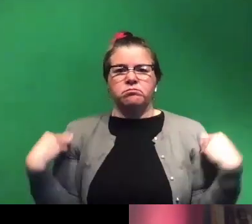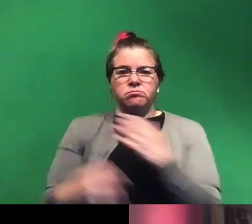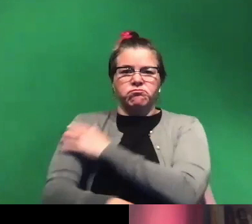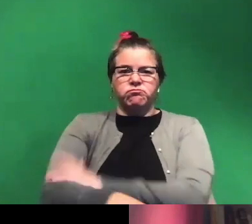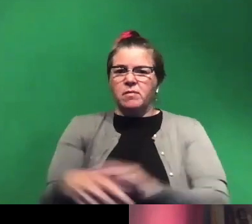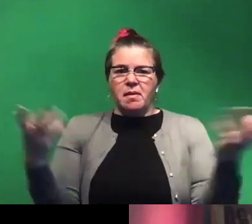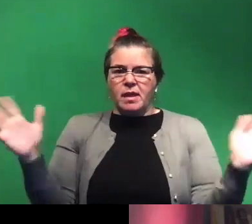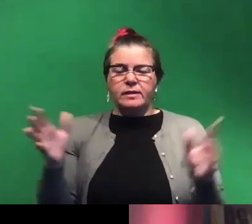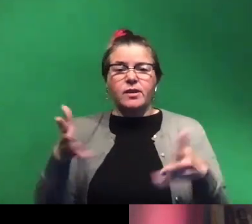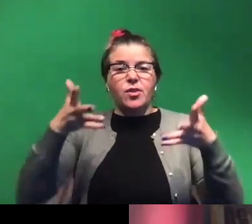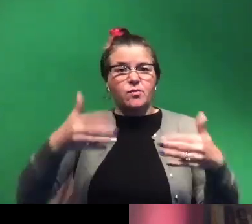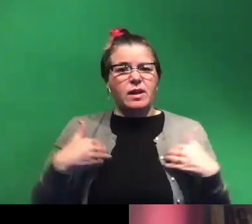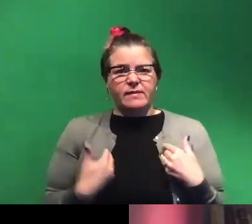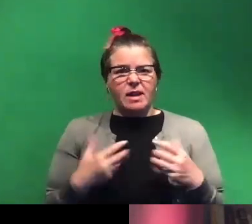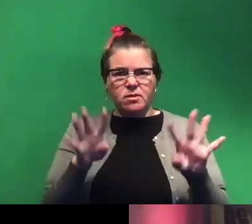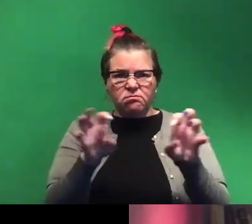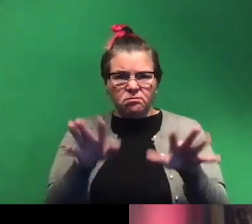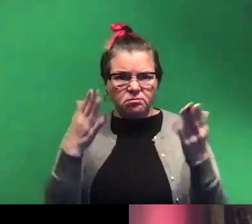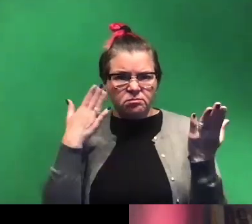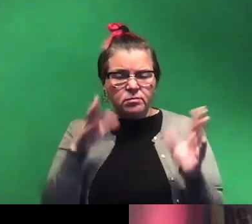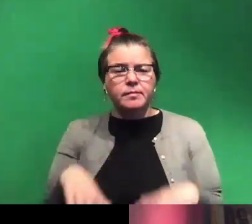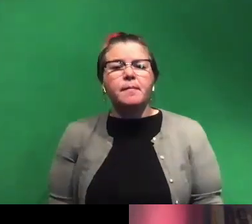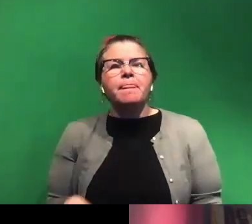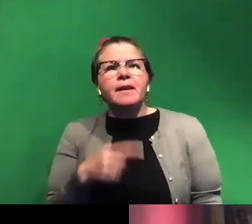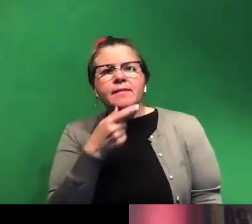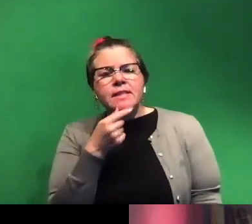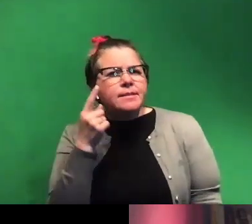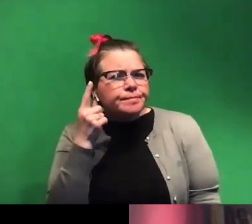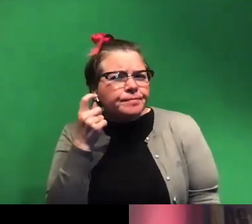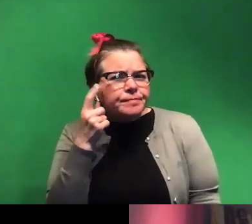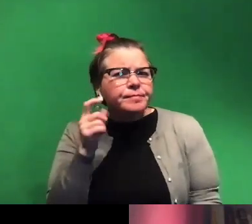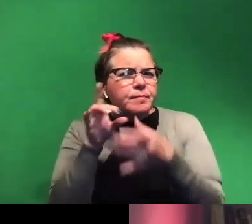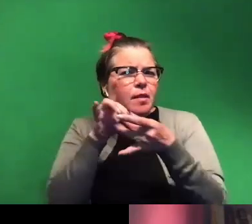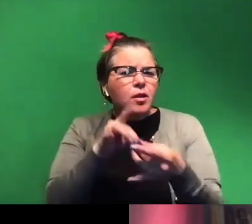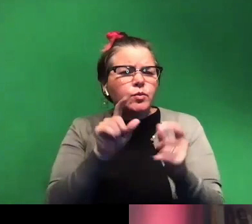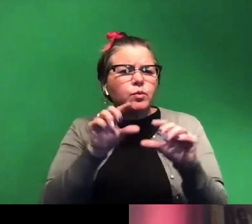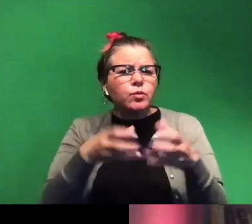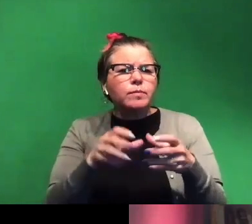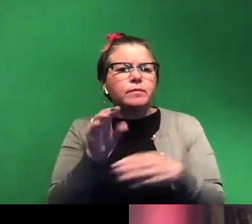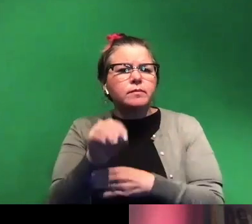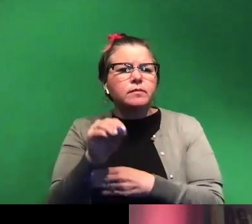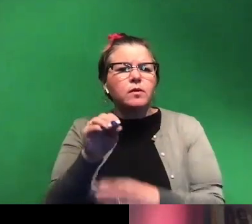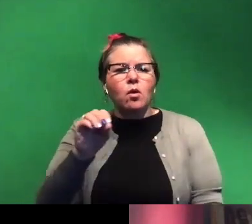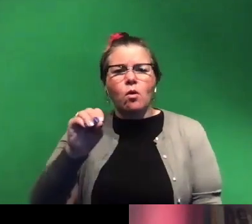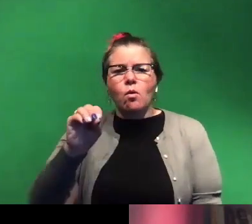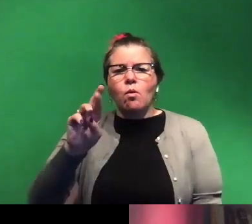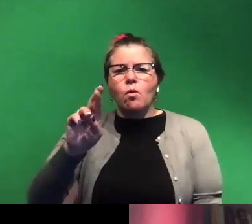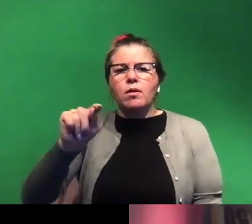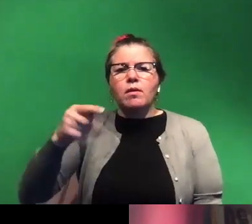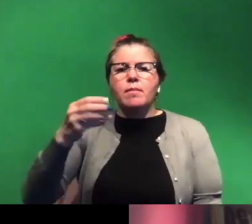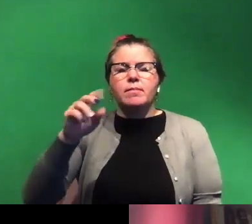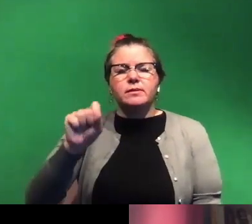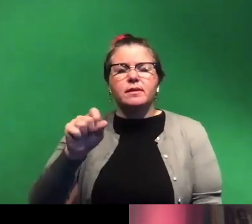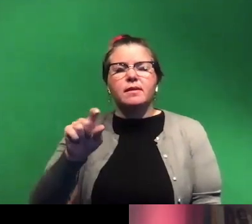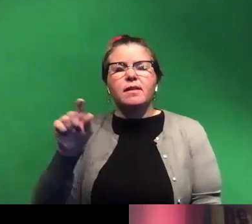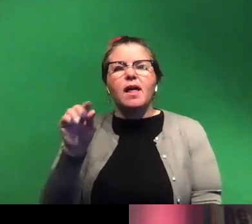it. The rest of the animal was a mystery. We had an idea that it belonged to a group of dinosaurs called ornithomimids, like ostrich